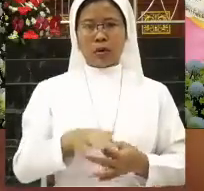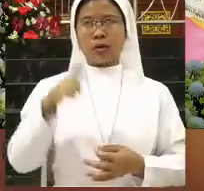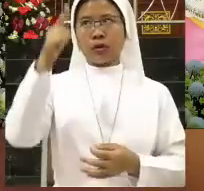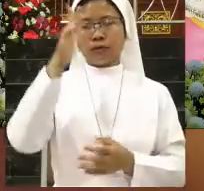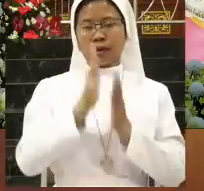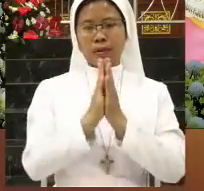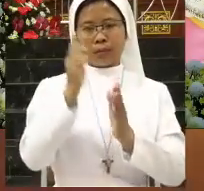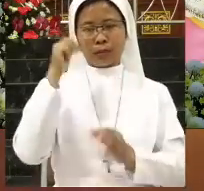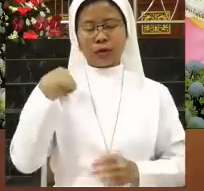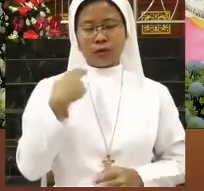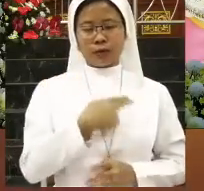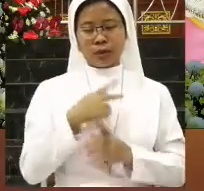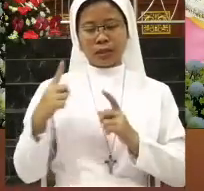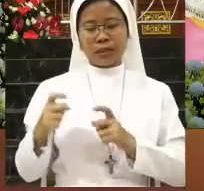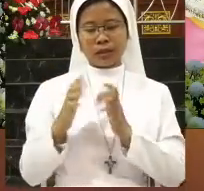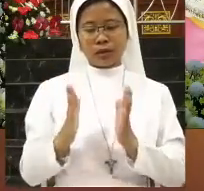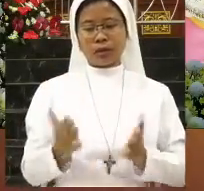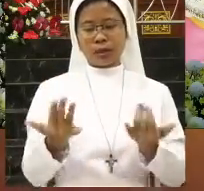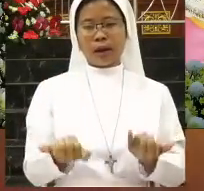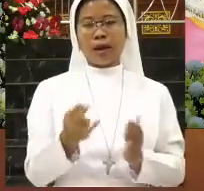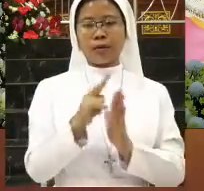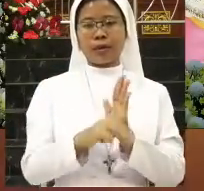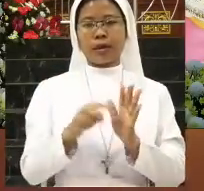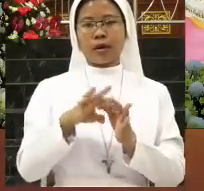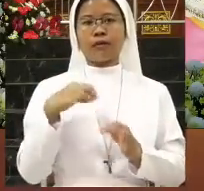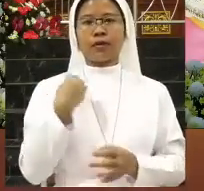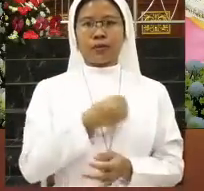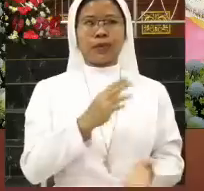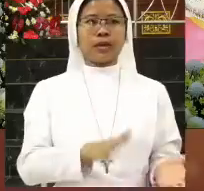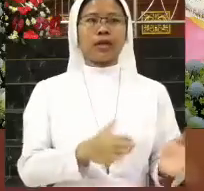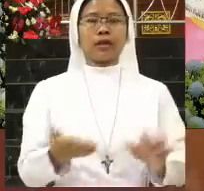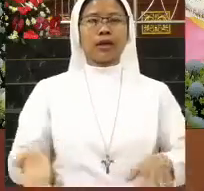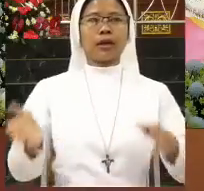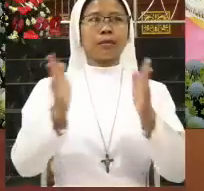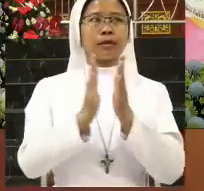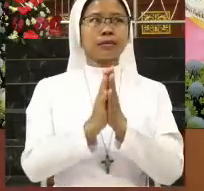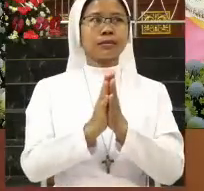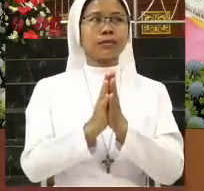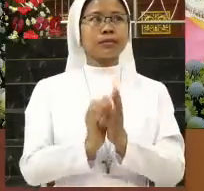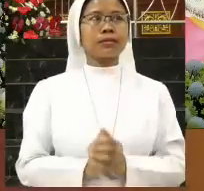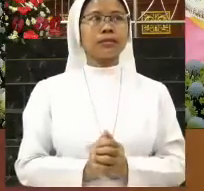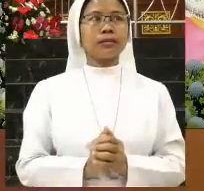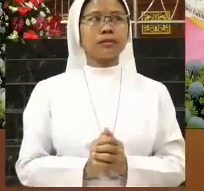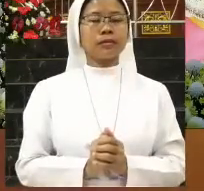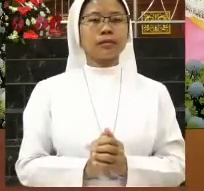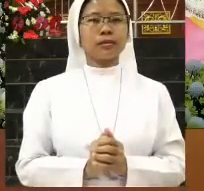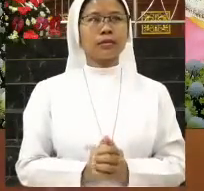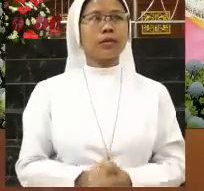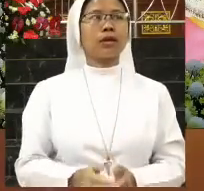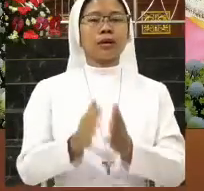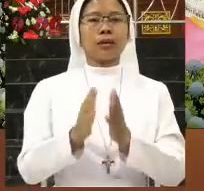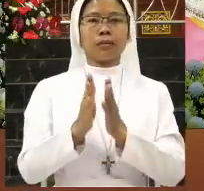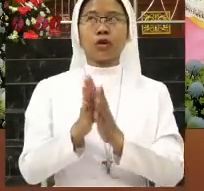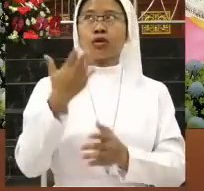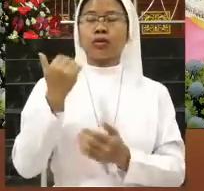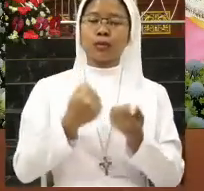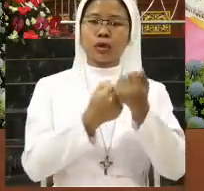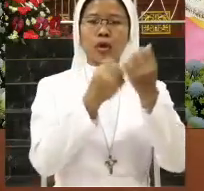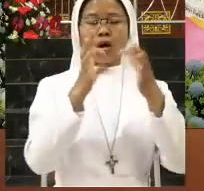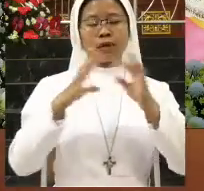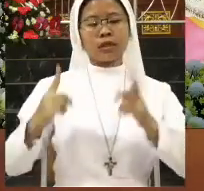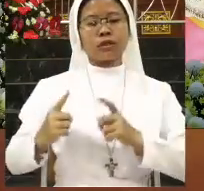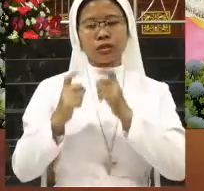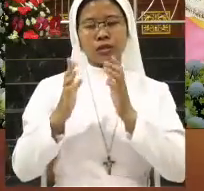Mary, Mother of God, pray for us sinners, now and at the hour of our death. Amen. Advocate and refuge of